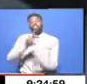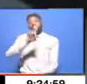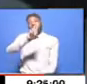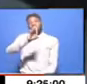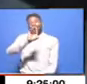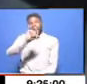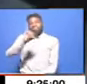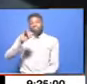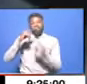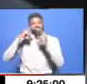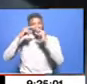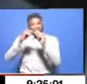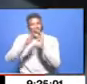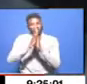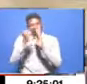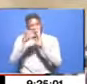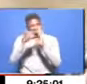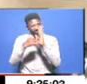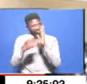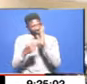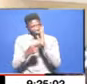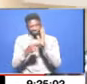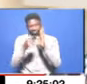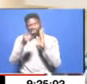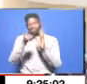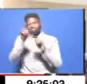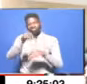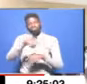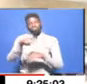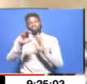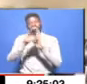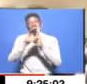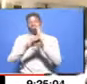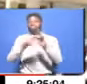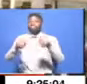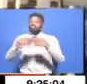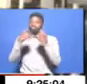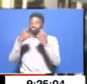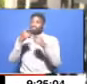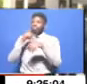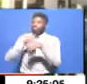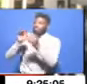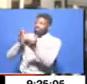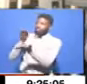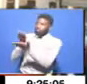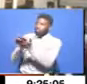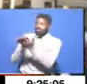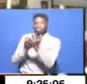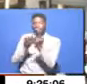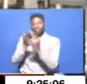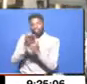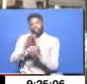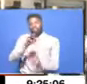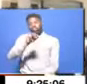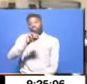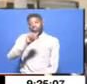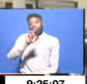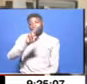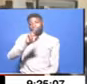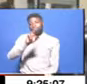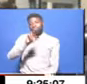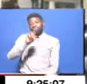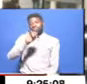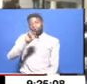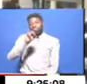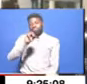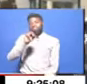guidelines, terming them unconstitutional. In an affidavit through Chief Inspector Martin Otieno, the DCI says they